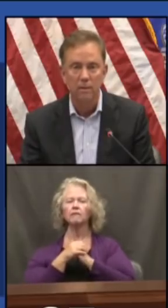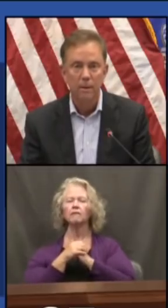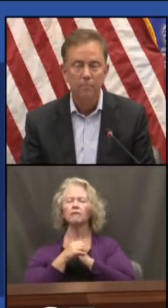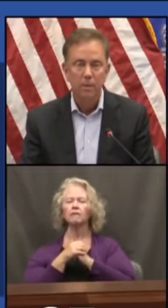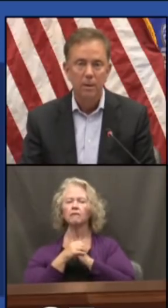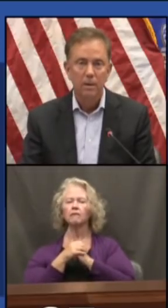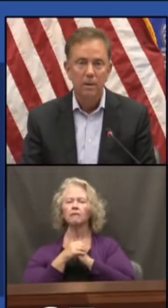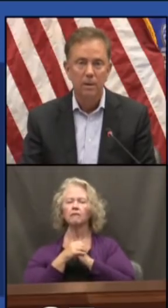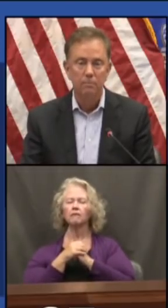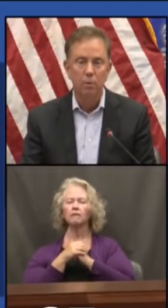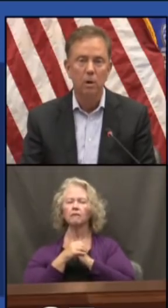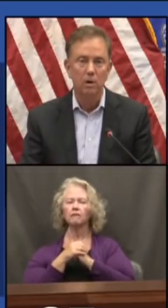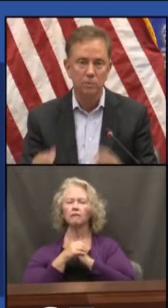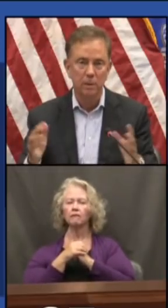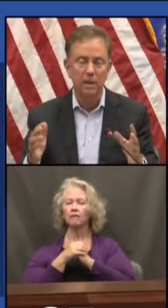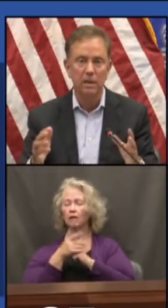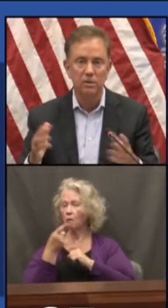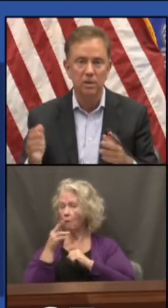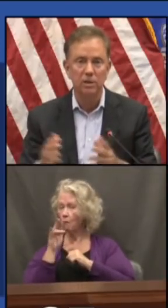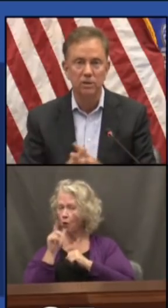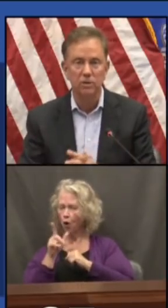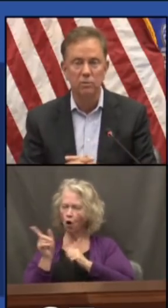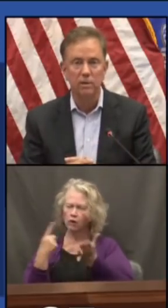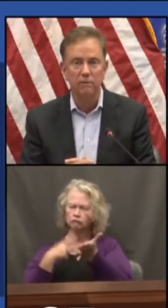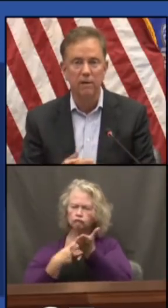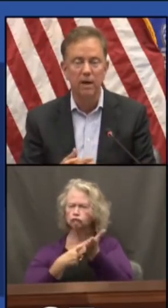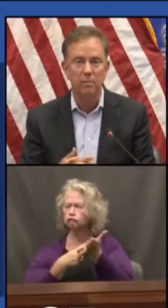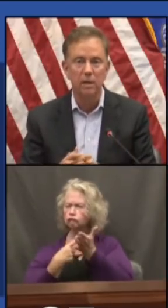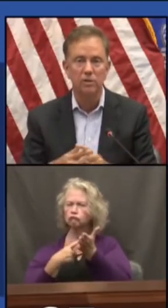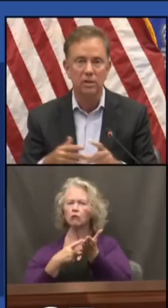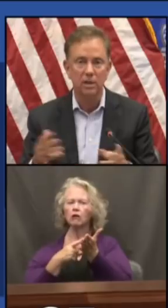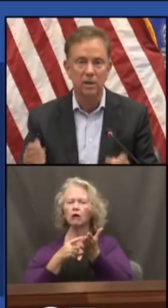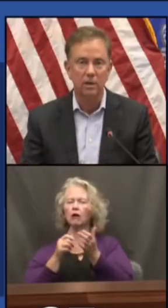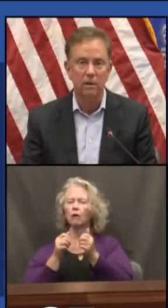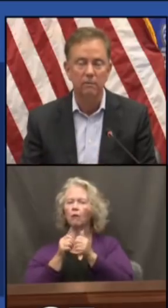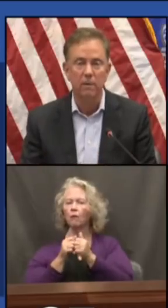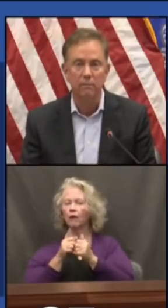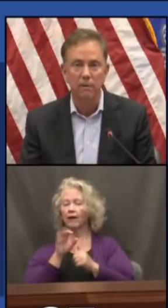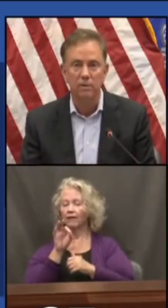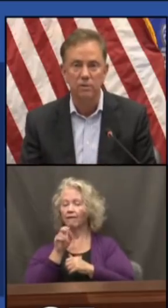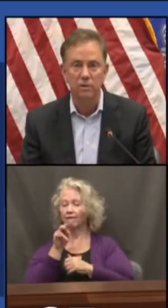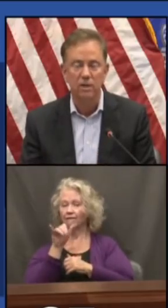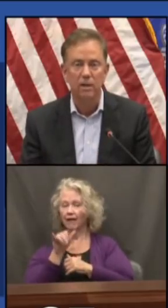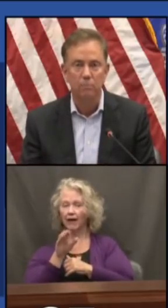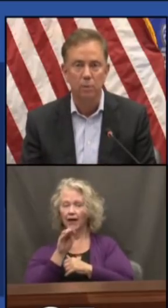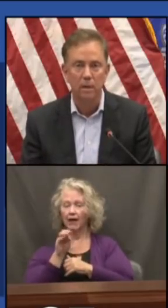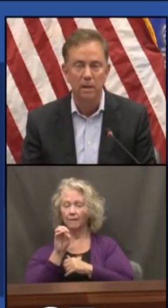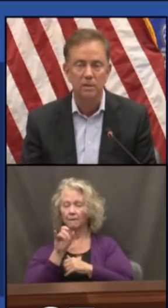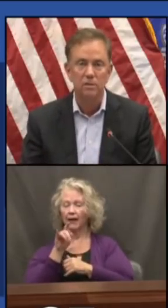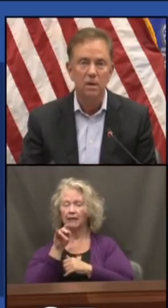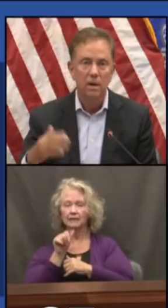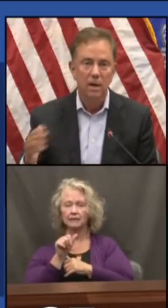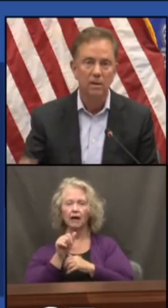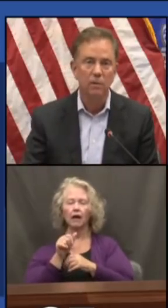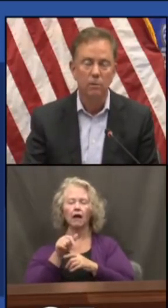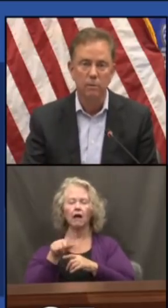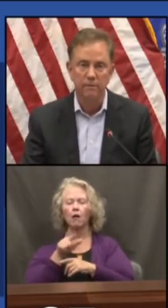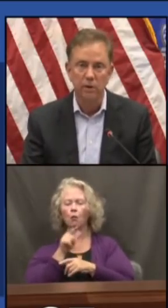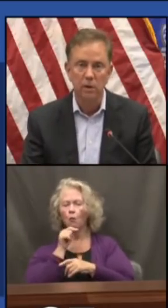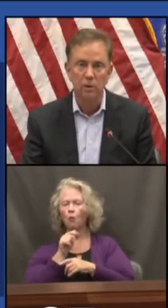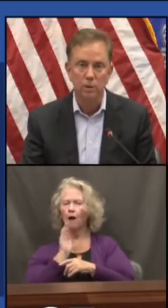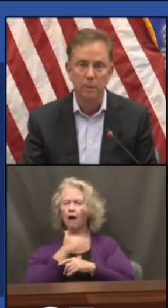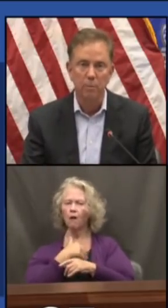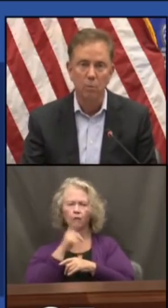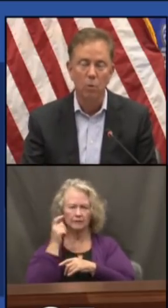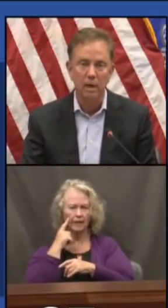well. Paul has been leading discussions with Faye and Melissa and our friends and state employees. I think we're